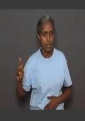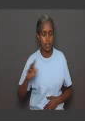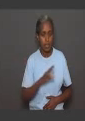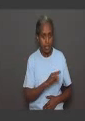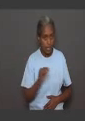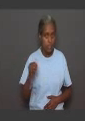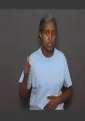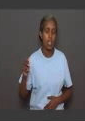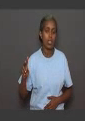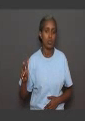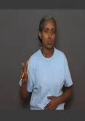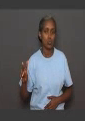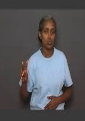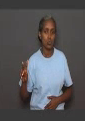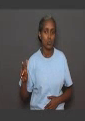and A2,